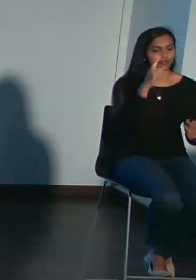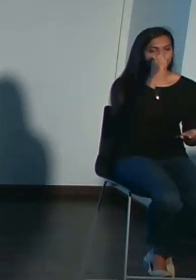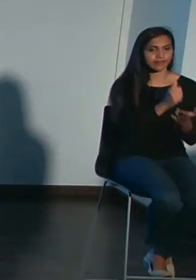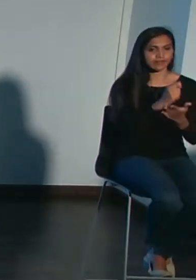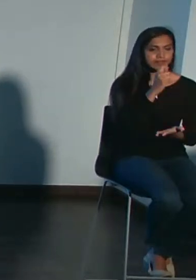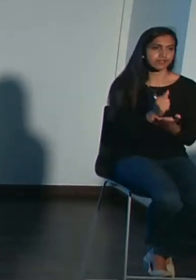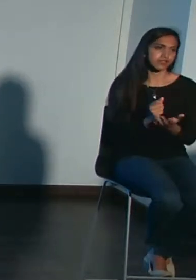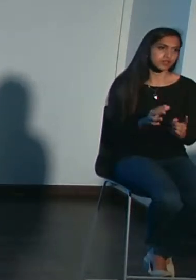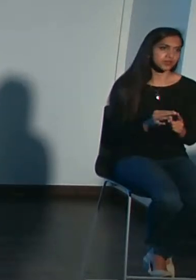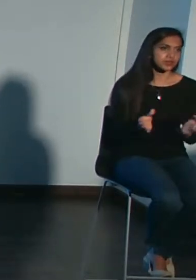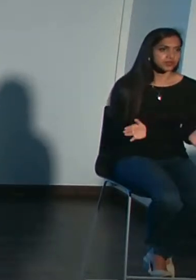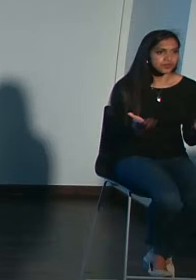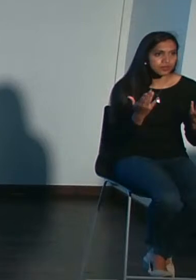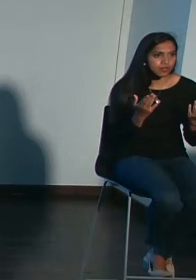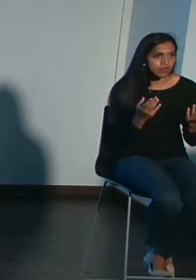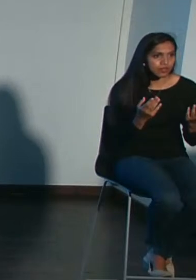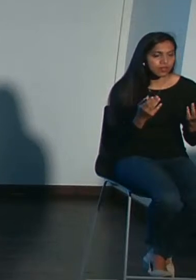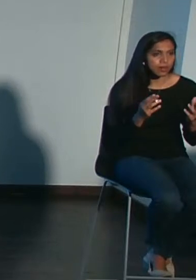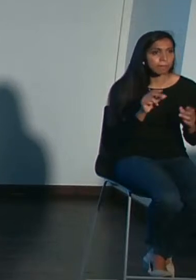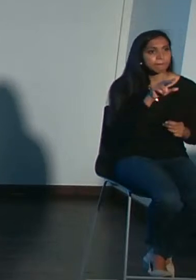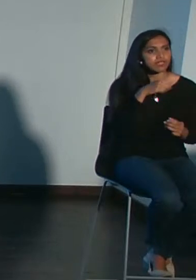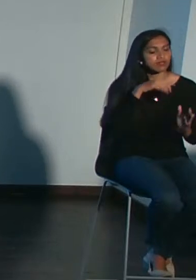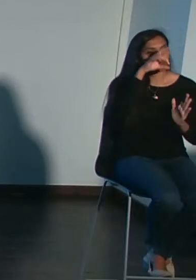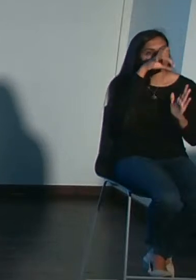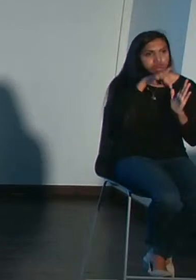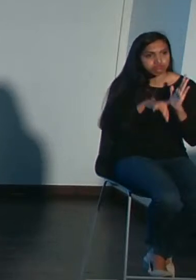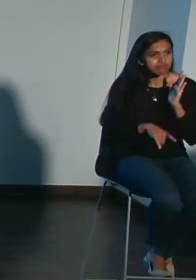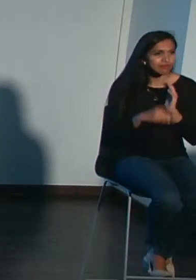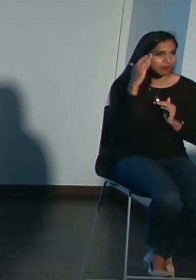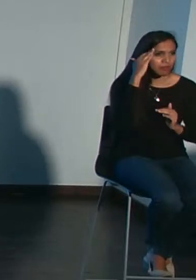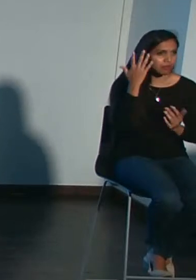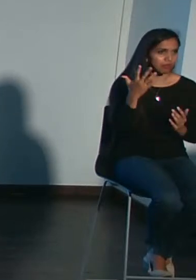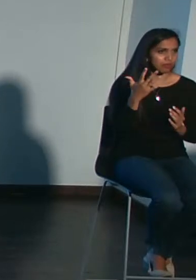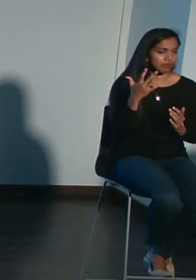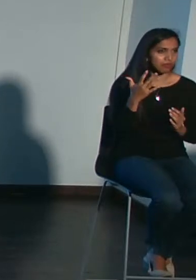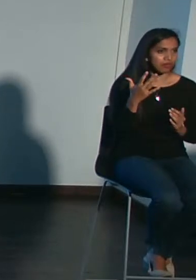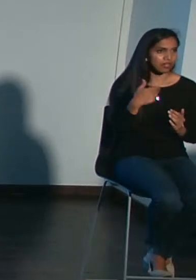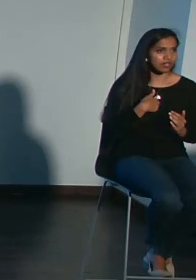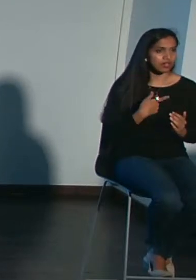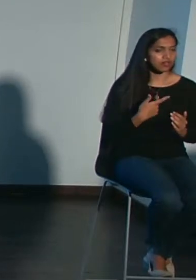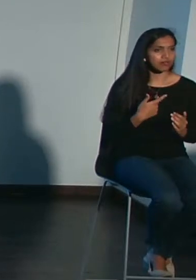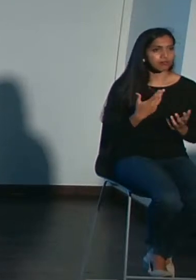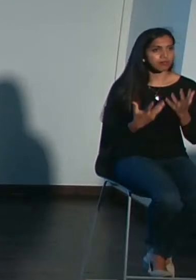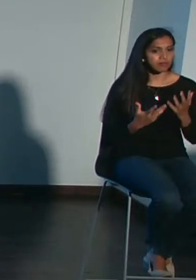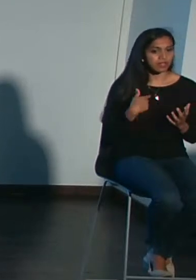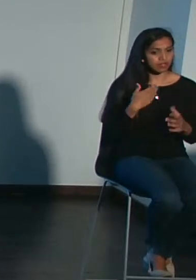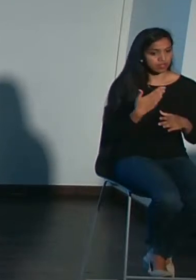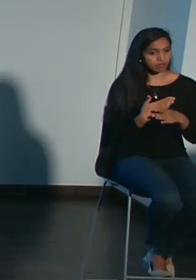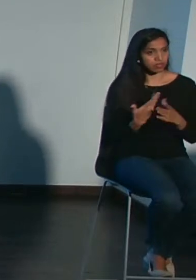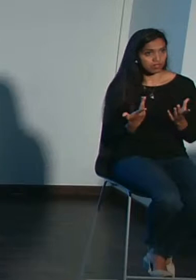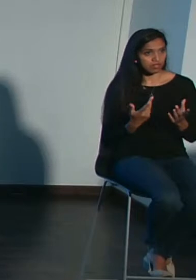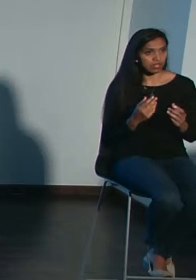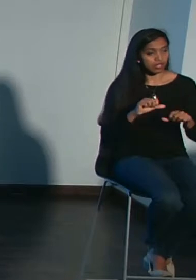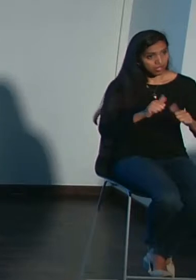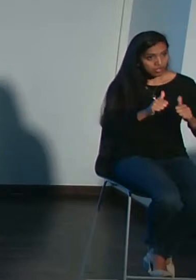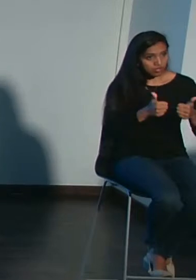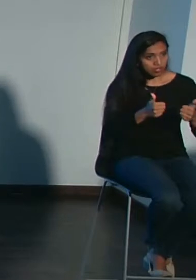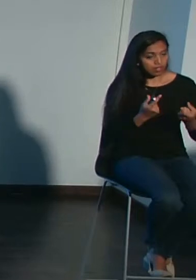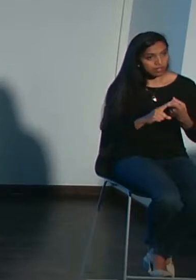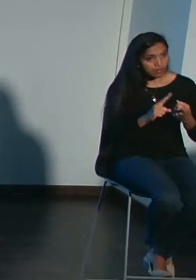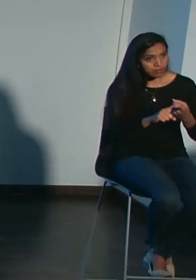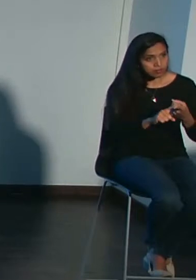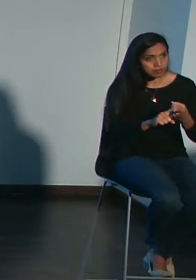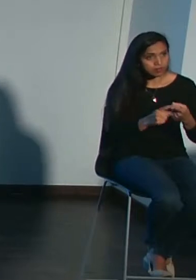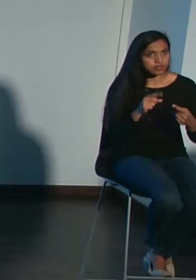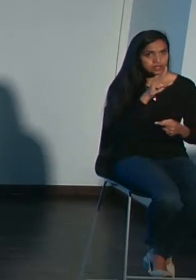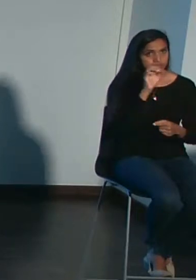can, but still doesn't mean you know that something is going to be, or is that it was working, perhaps, right? Like, maybe in 10 years,